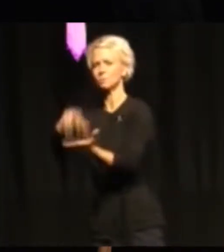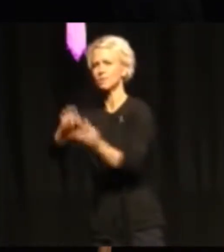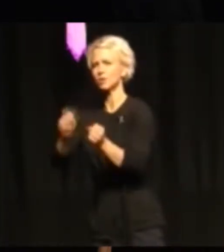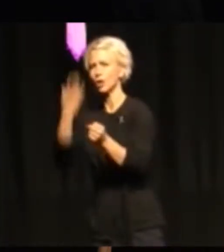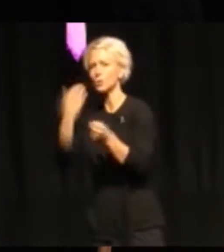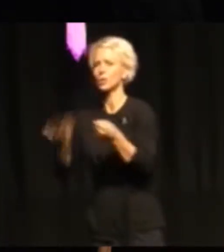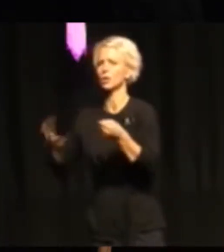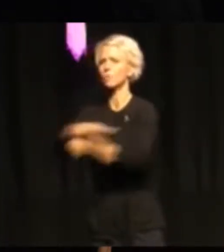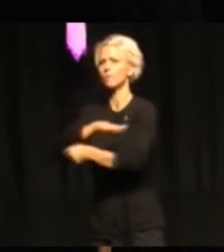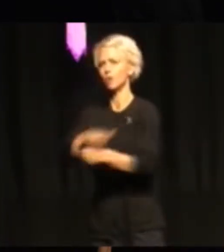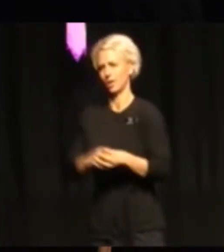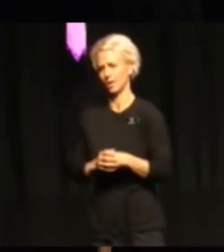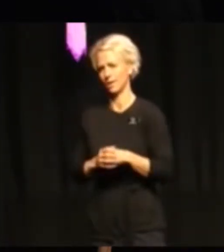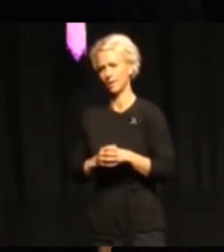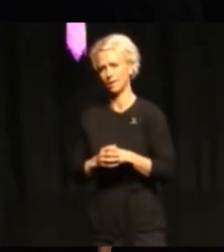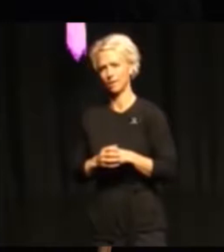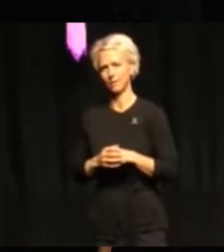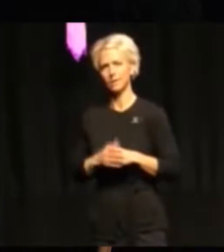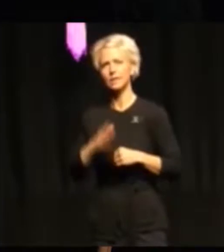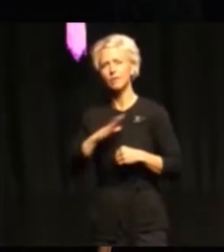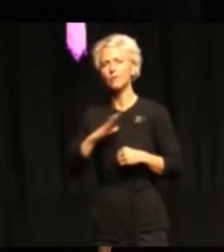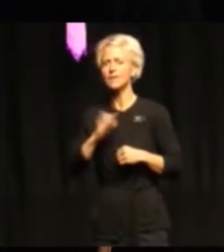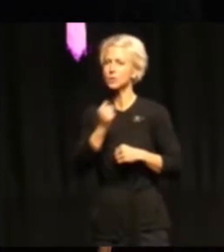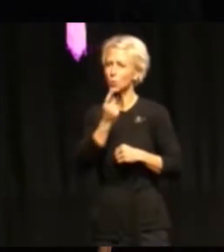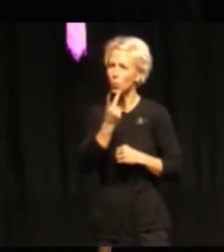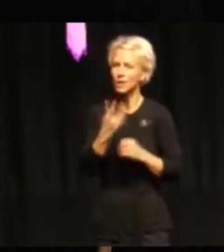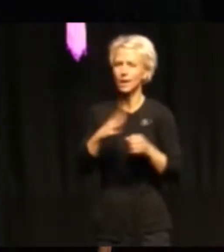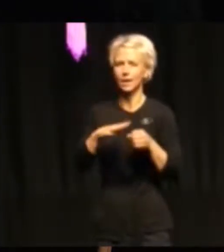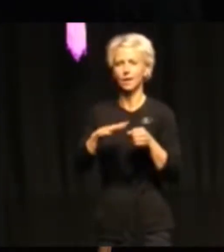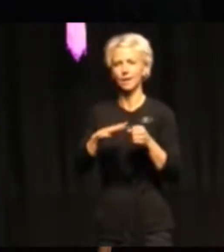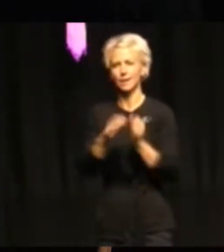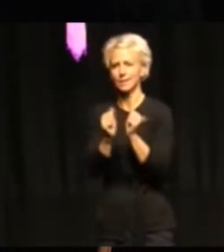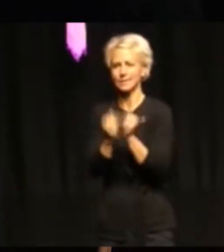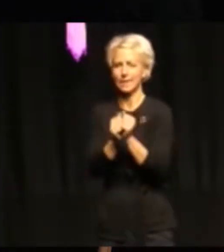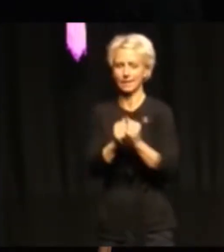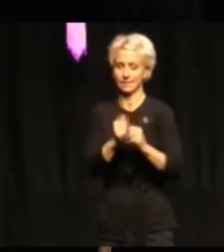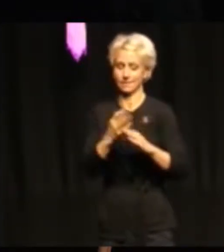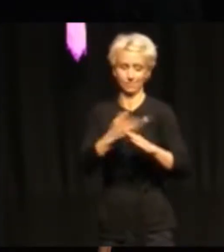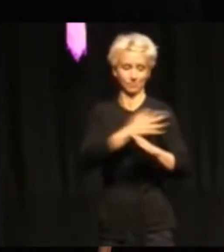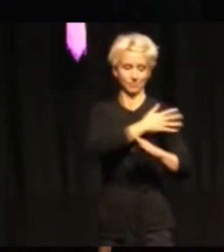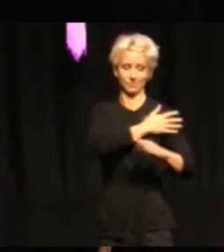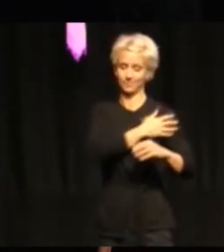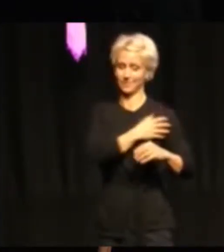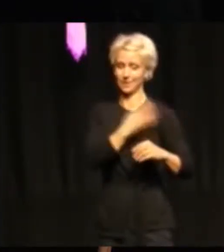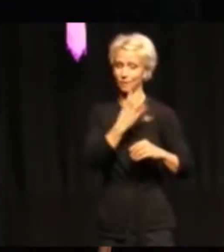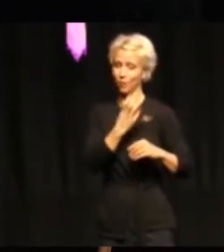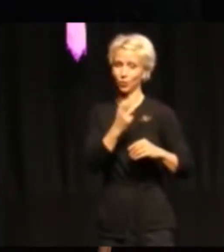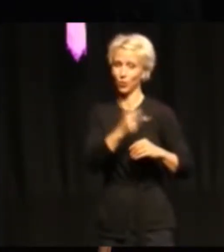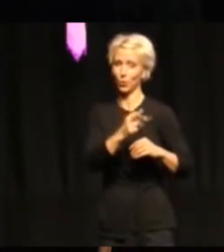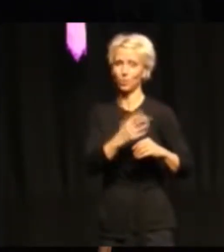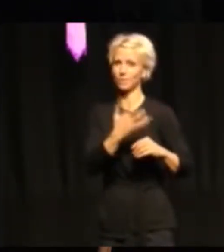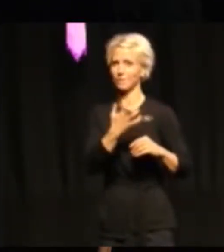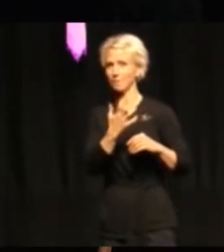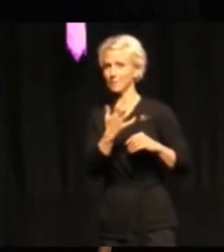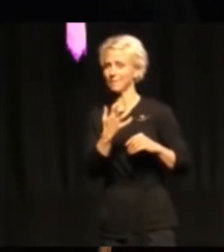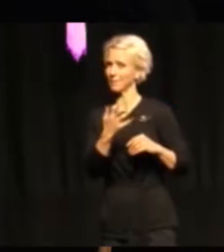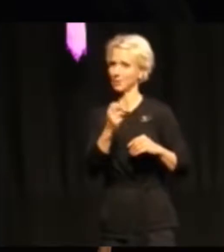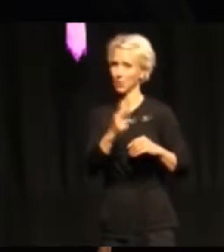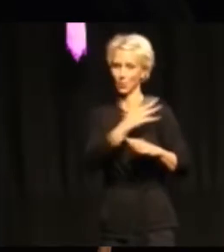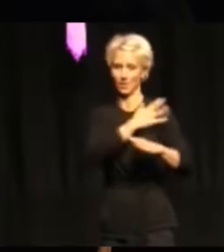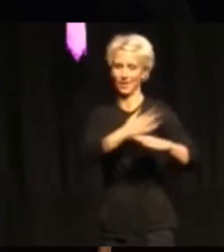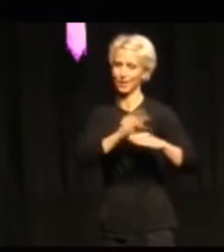that? And there are a few ways that over the past 40-odd years, I guess 50-odd years